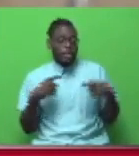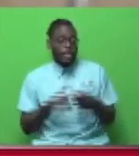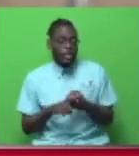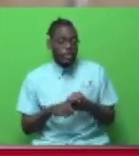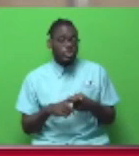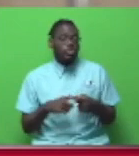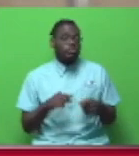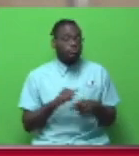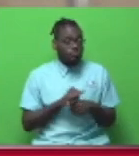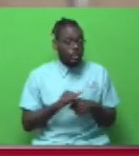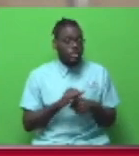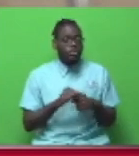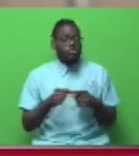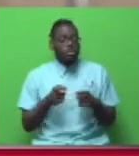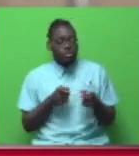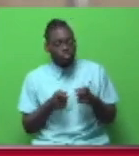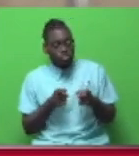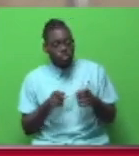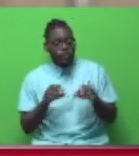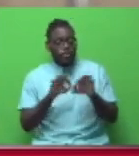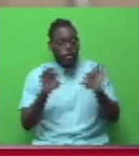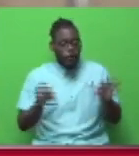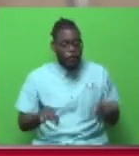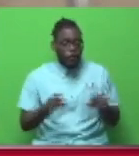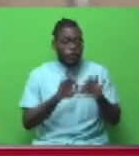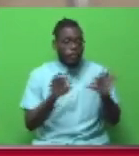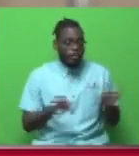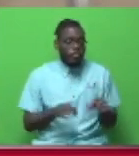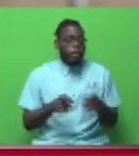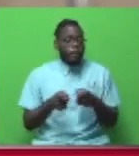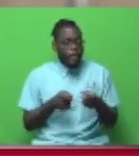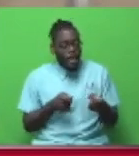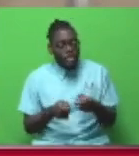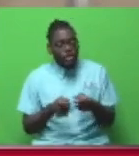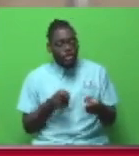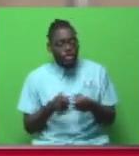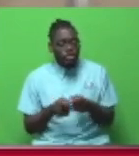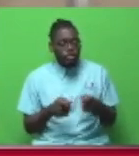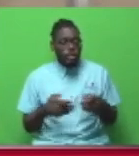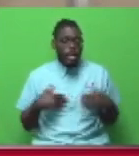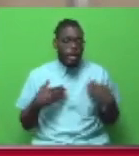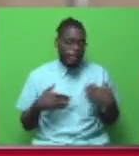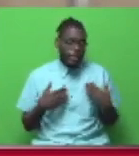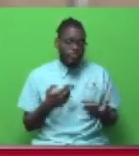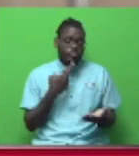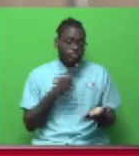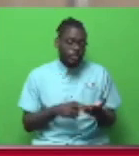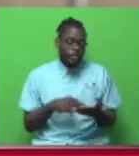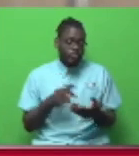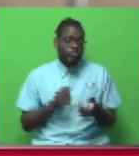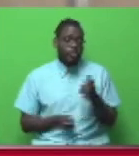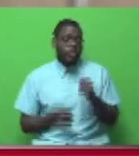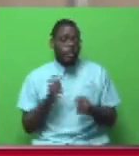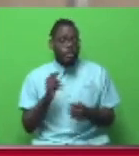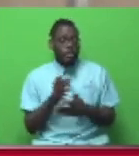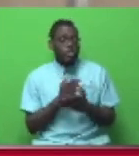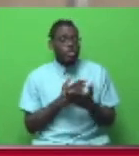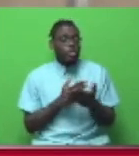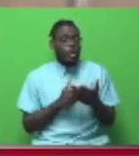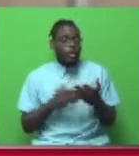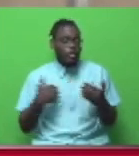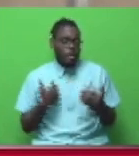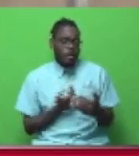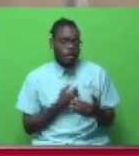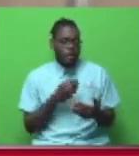Vice President, I'm happy to report to Trinidad and Tobago that as a part of our expenditure, we have been